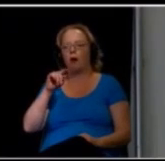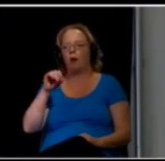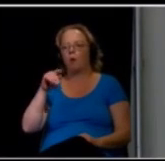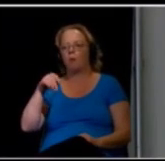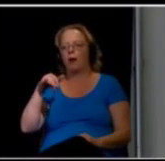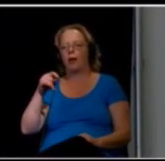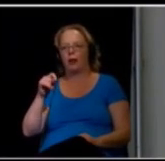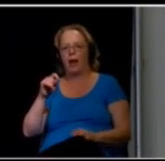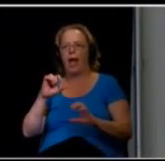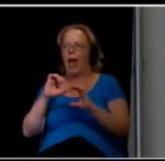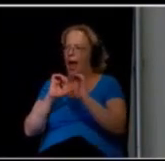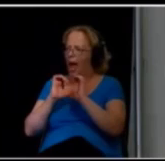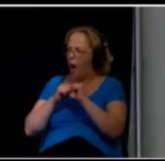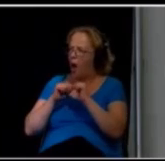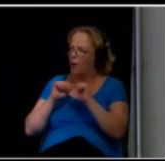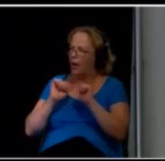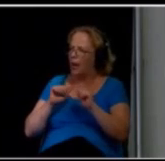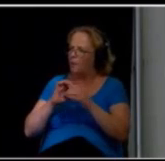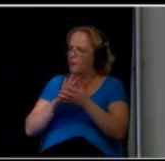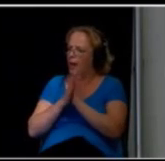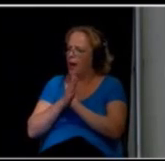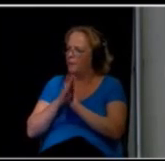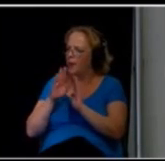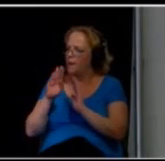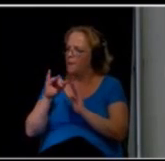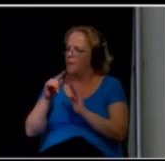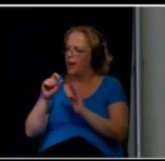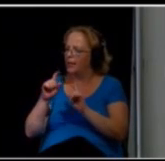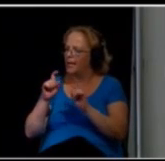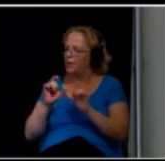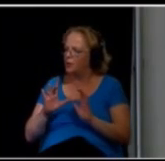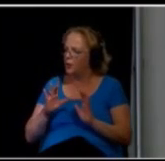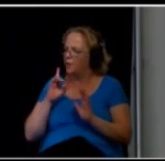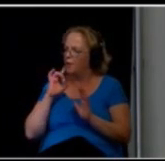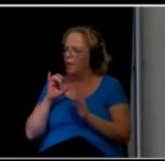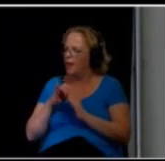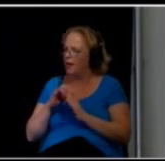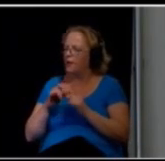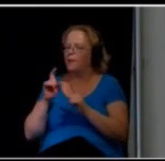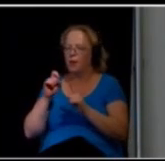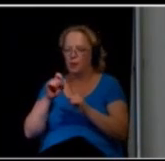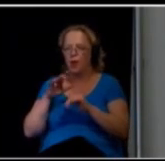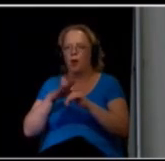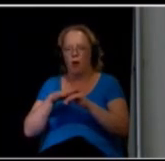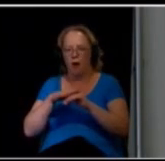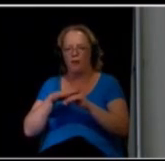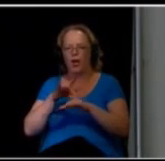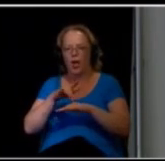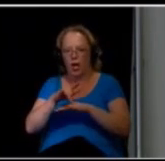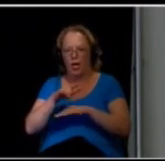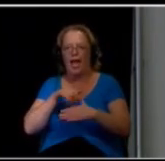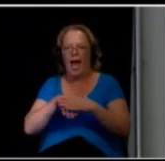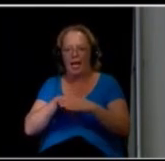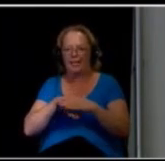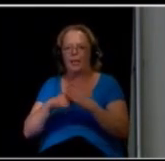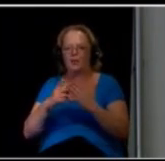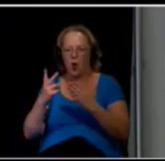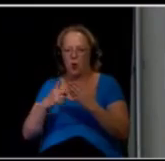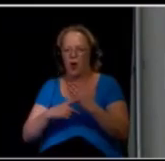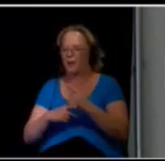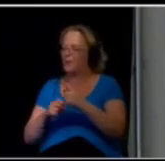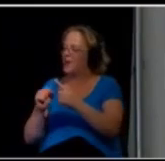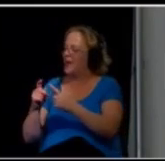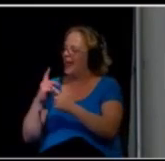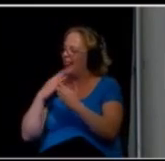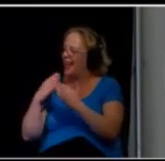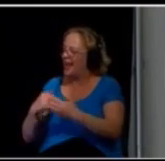become a beta tester for autopilot? You have to be on the early access program. Okay. So All right. Thank